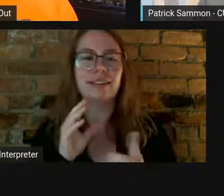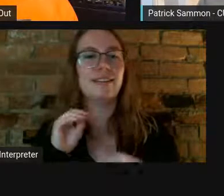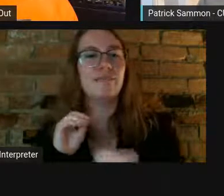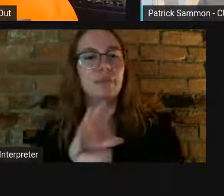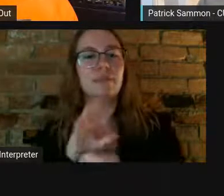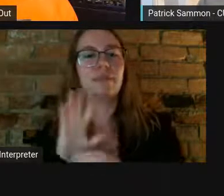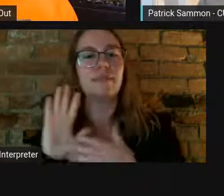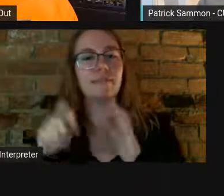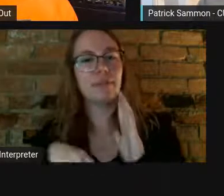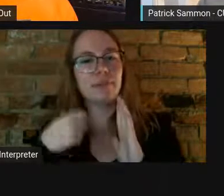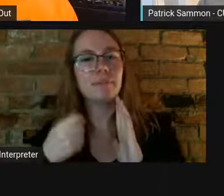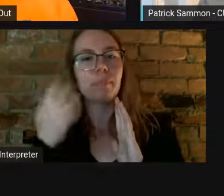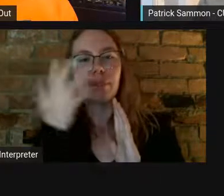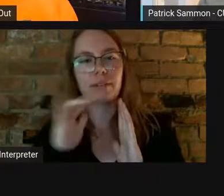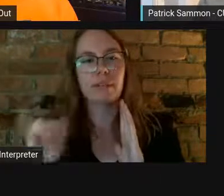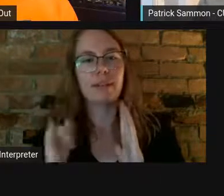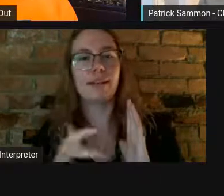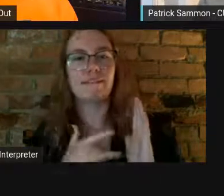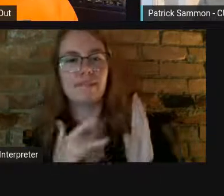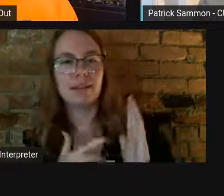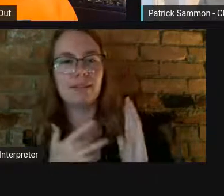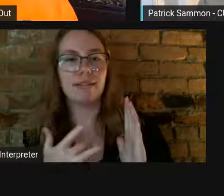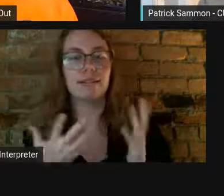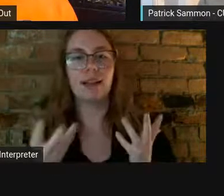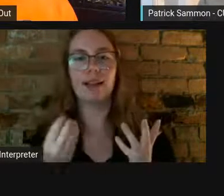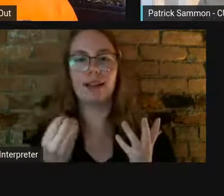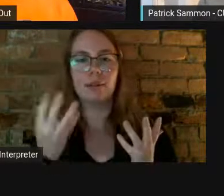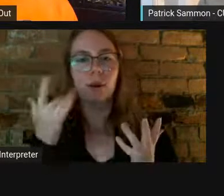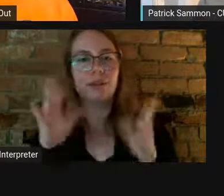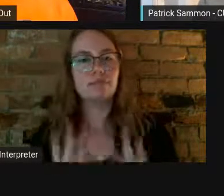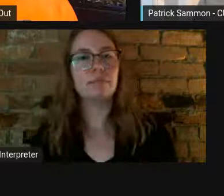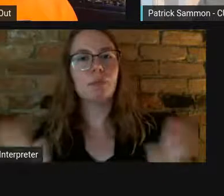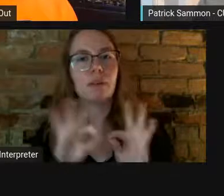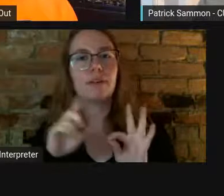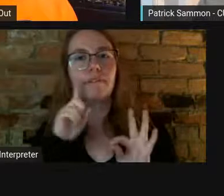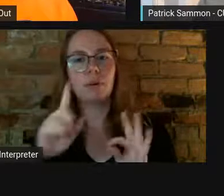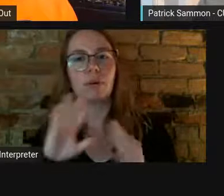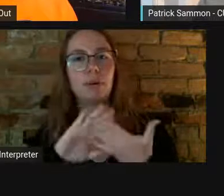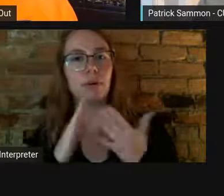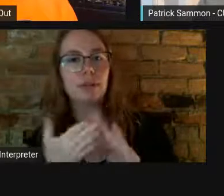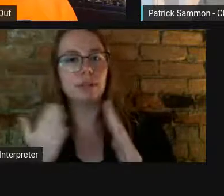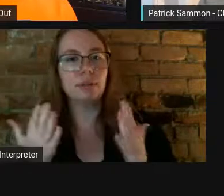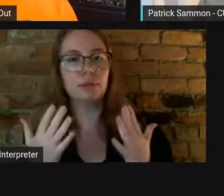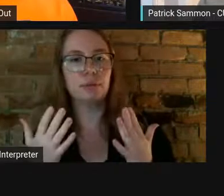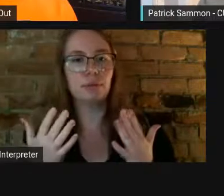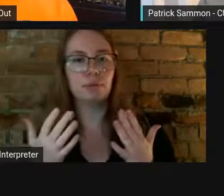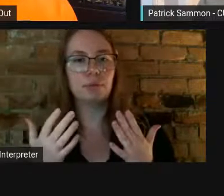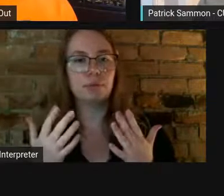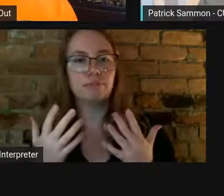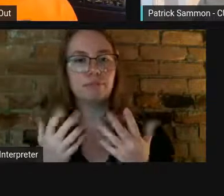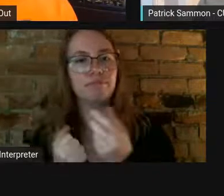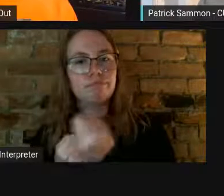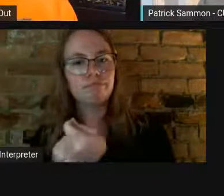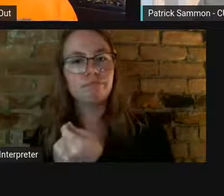know, the importance of what a community can do for really disparate people.